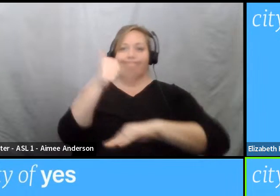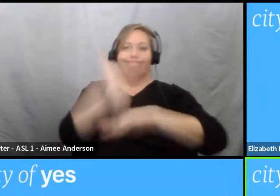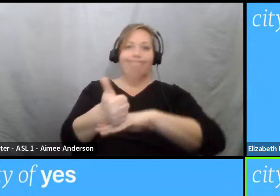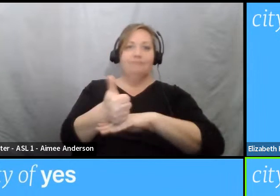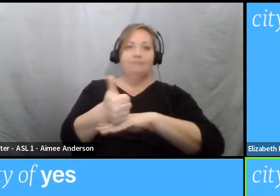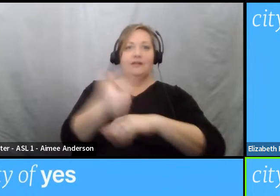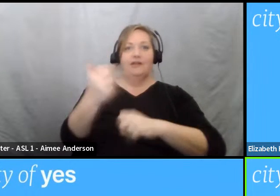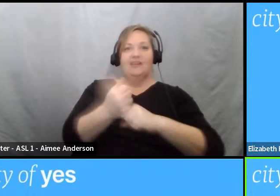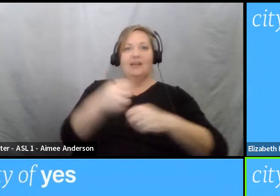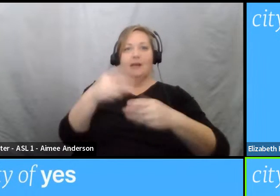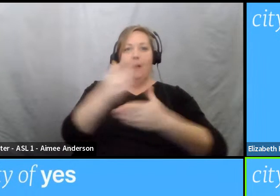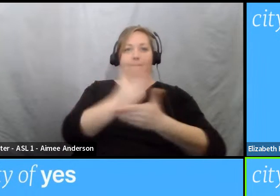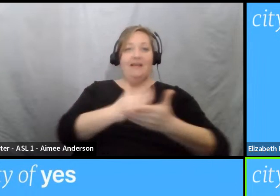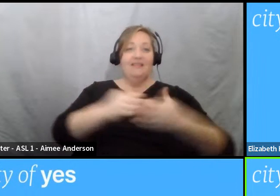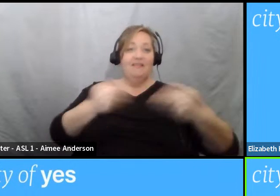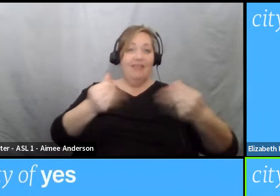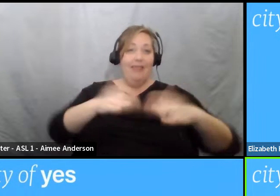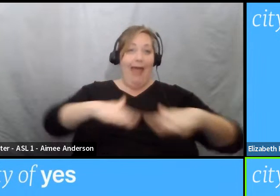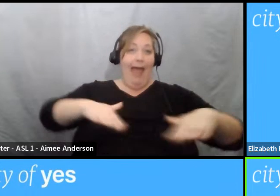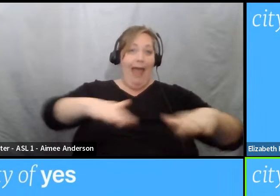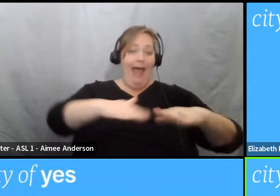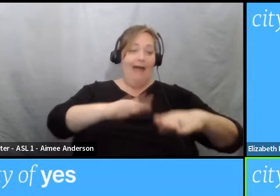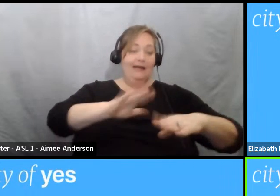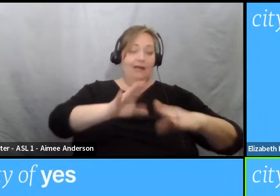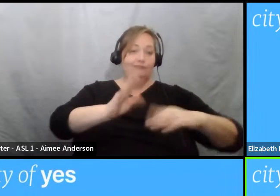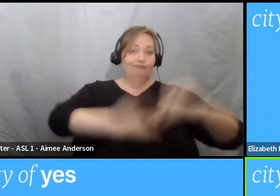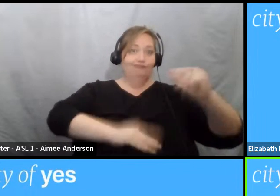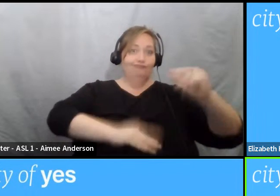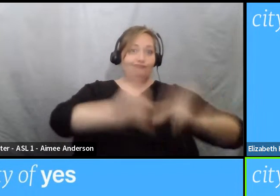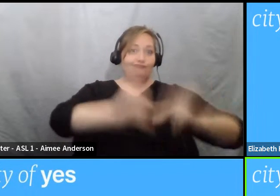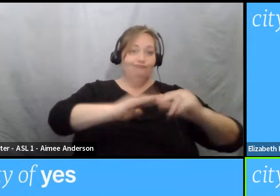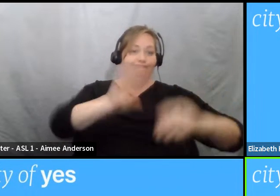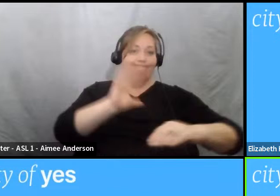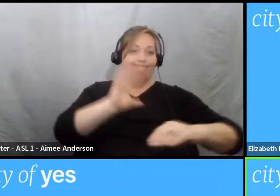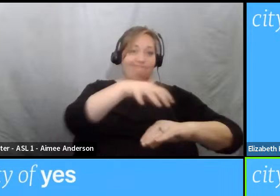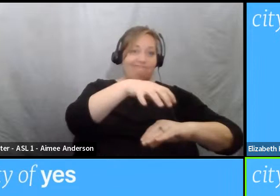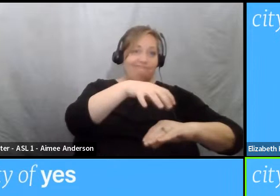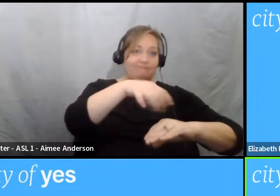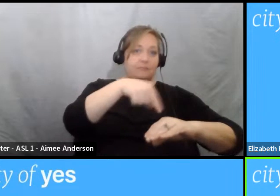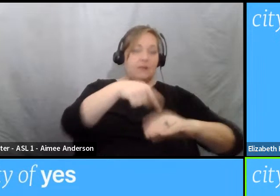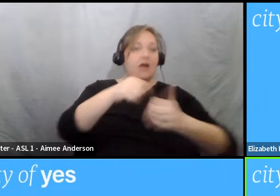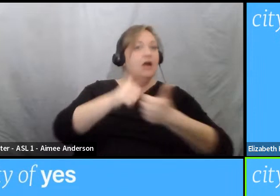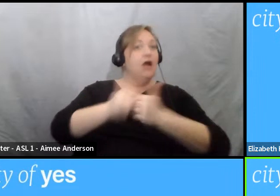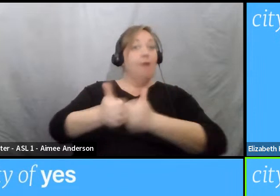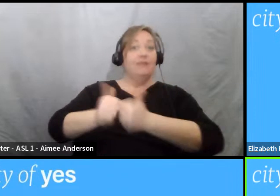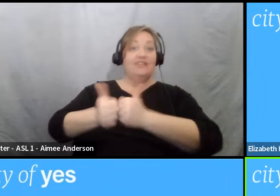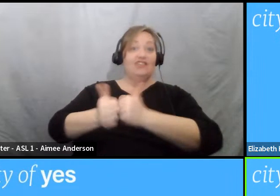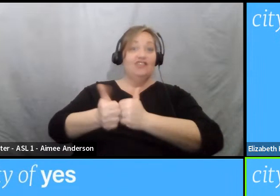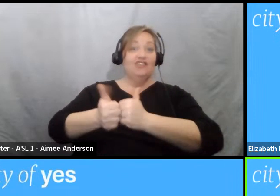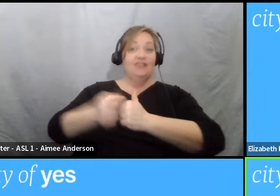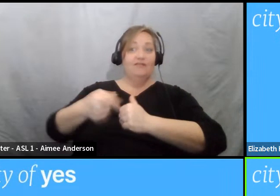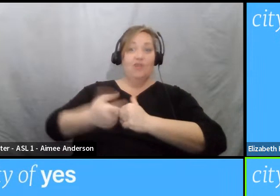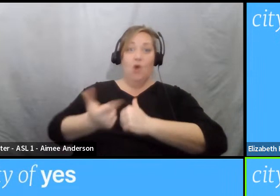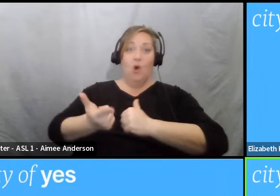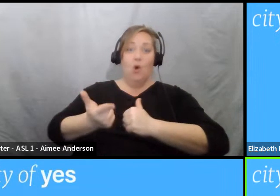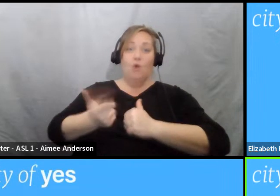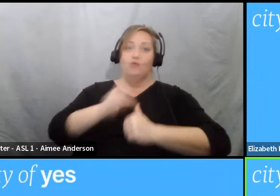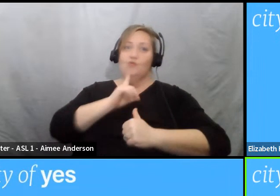get a piece of land and do something with it. And competition for those sites is really